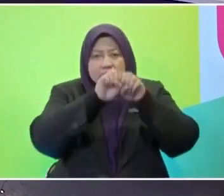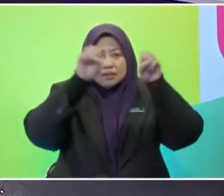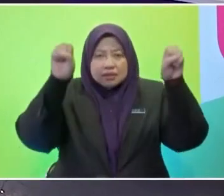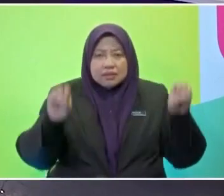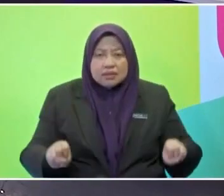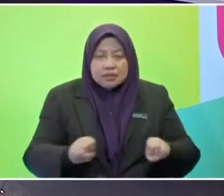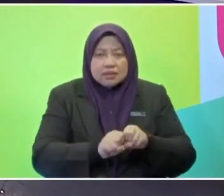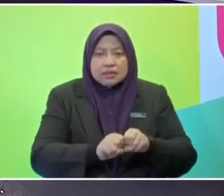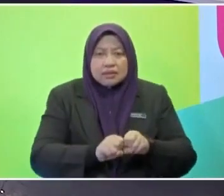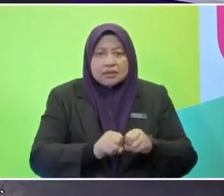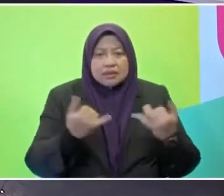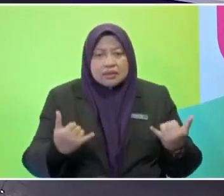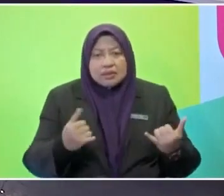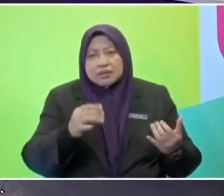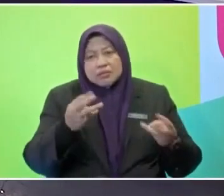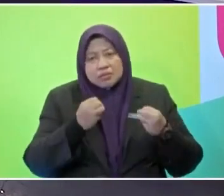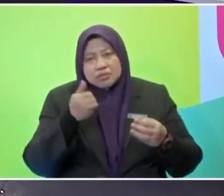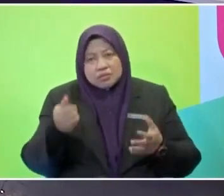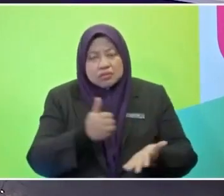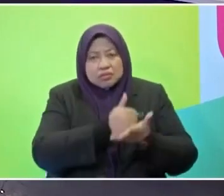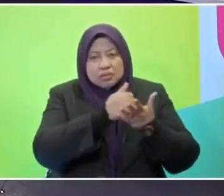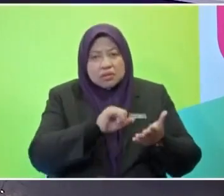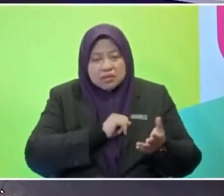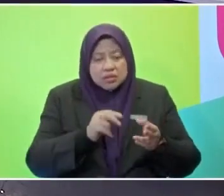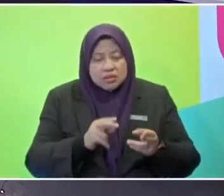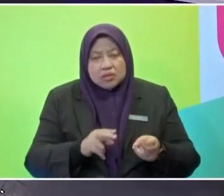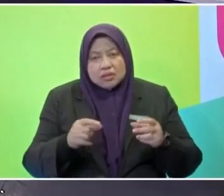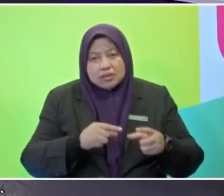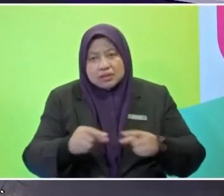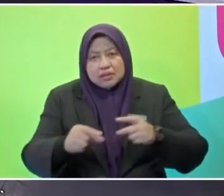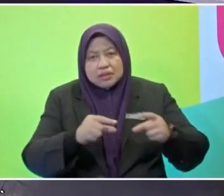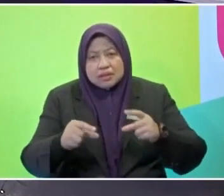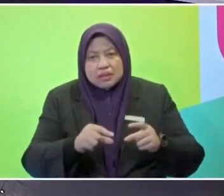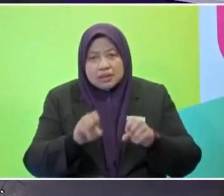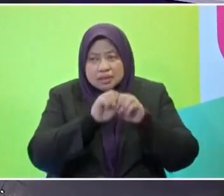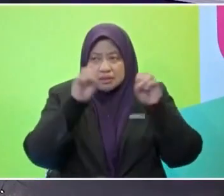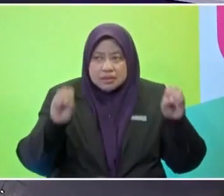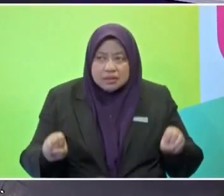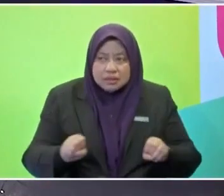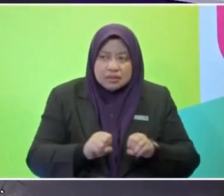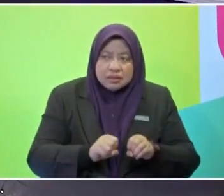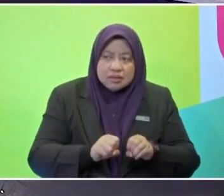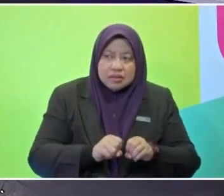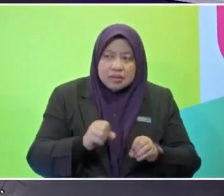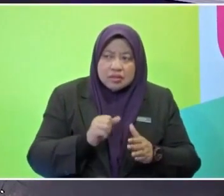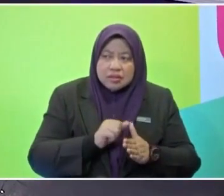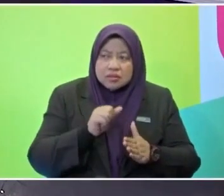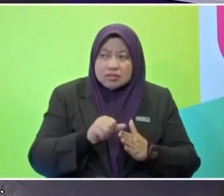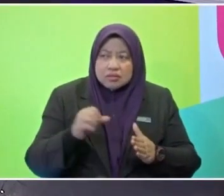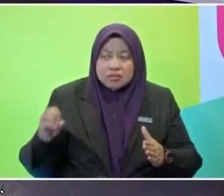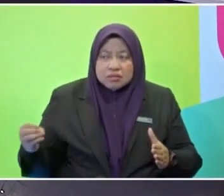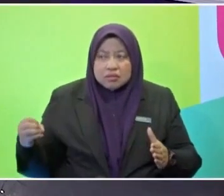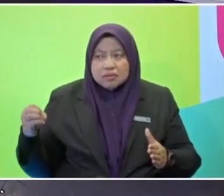this forward. Can. Okay. So I'll hold the object. Okay, so in this experiment, we will not change